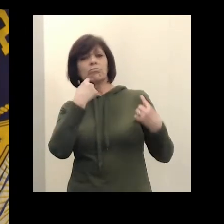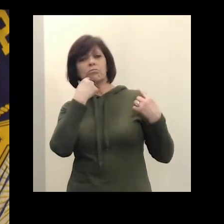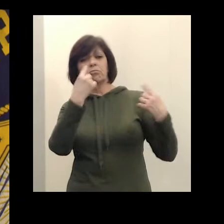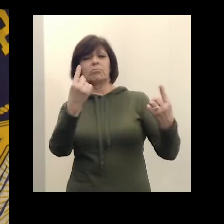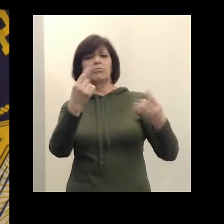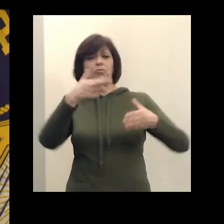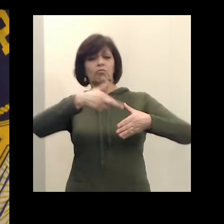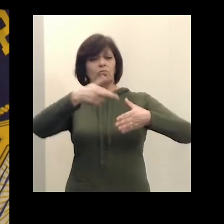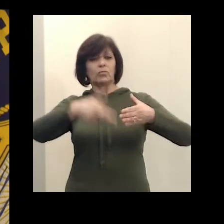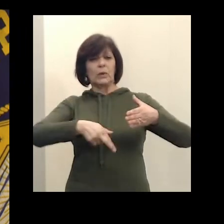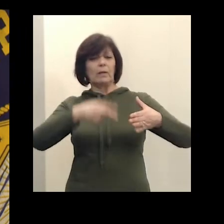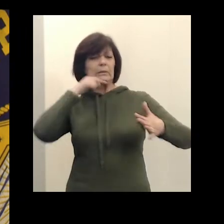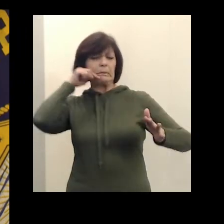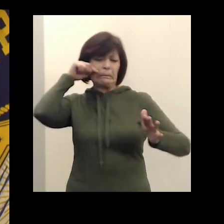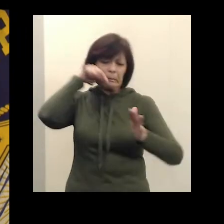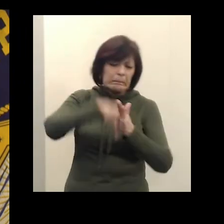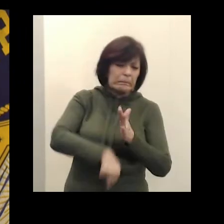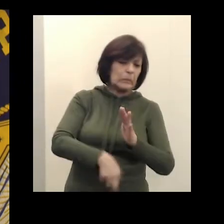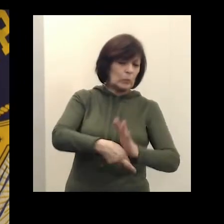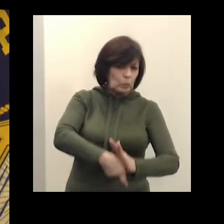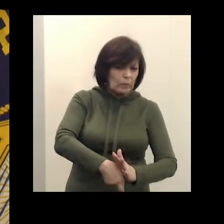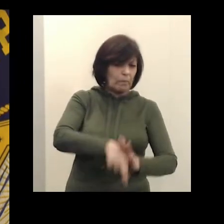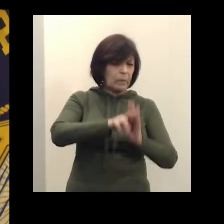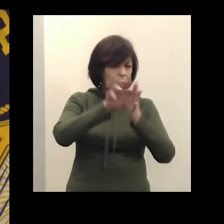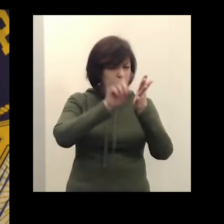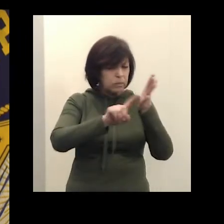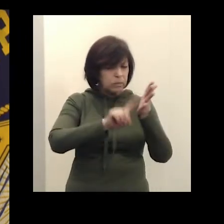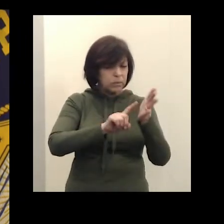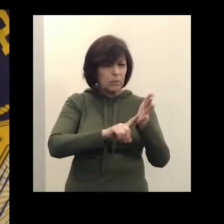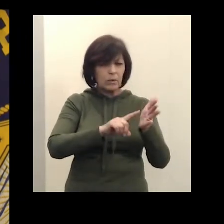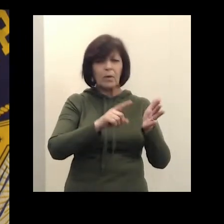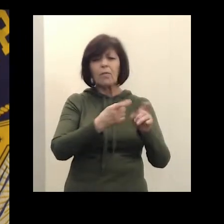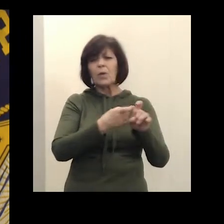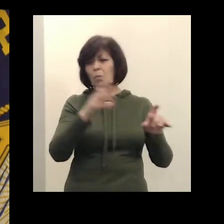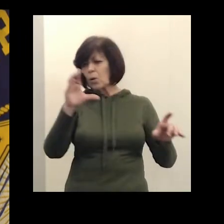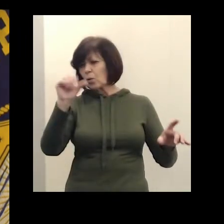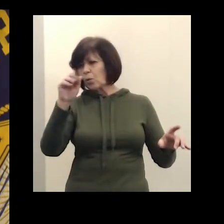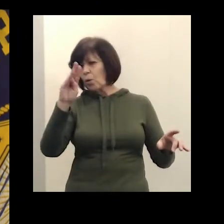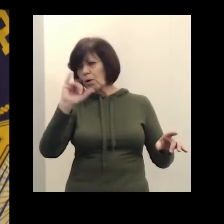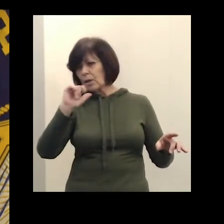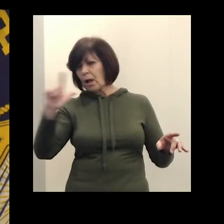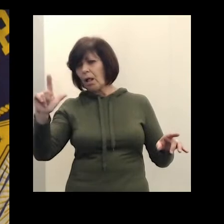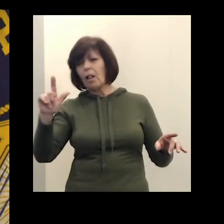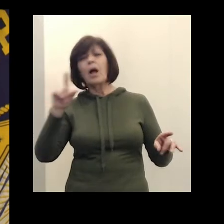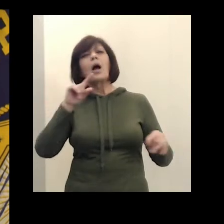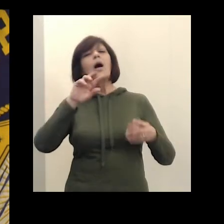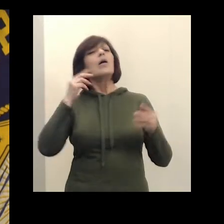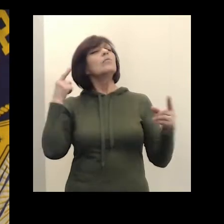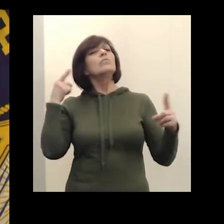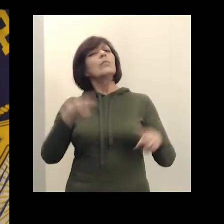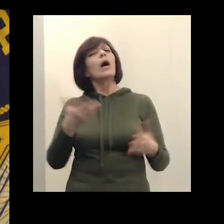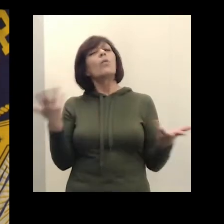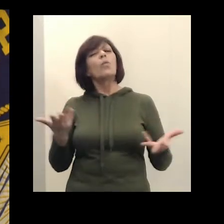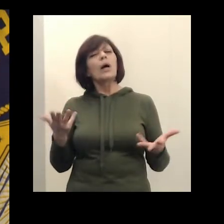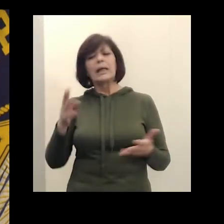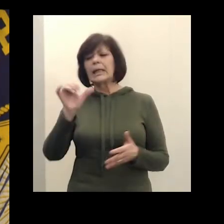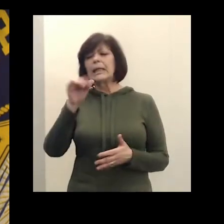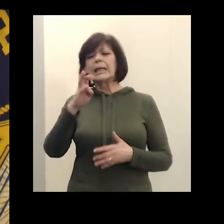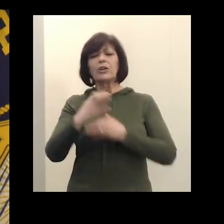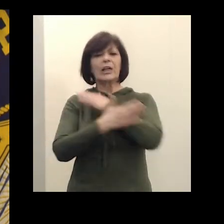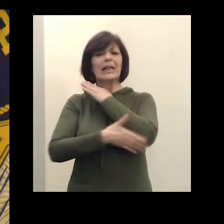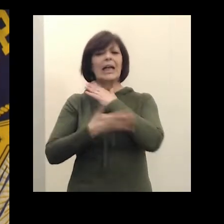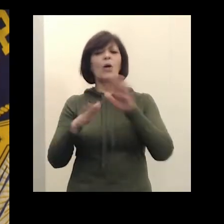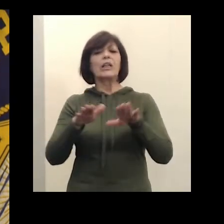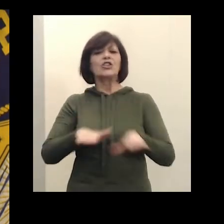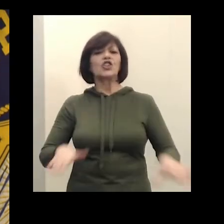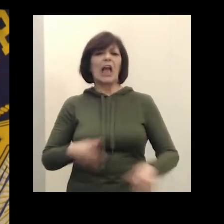really in-depth review that Cornell University did of Erie County's child care. And we know we are woefully